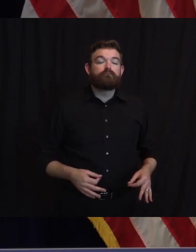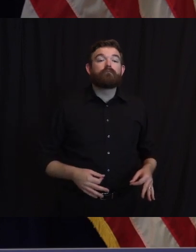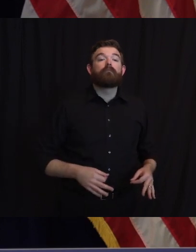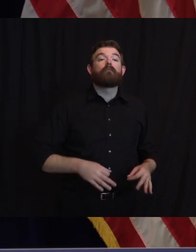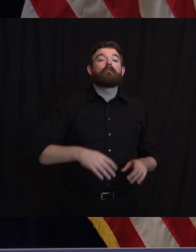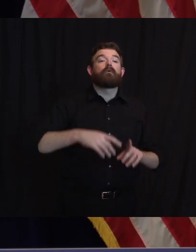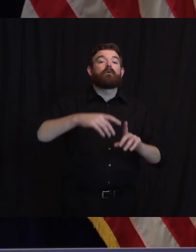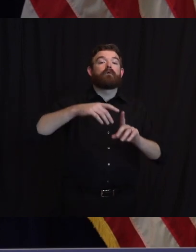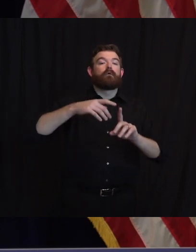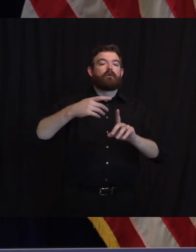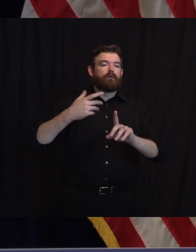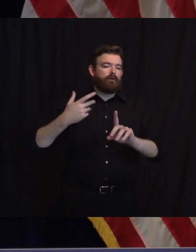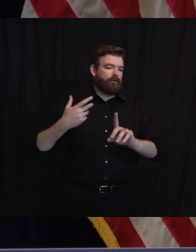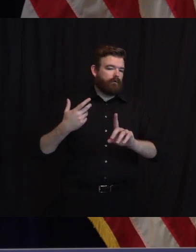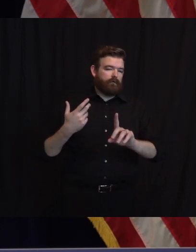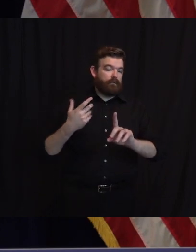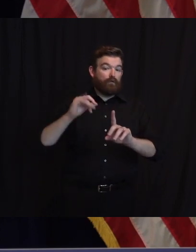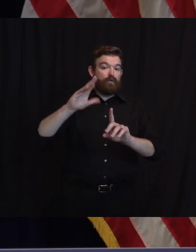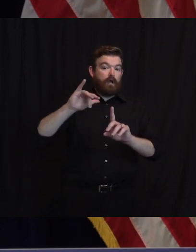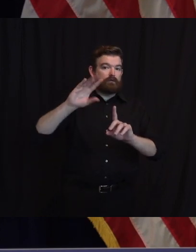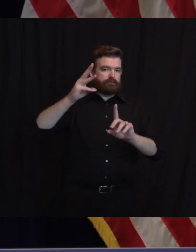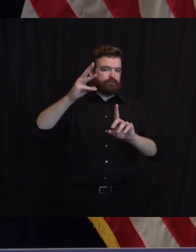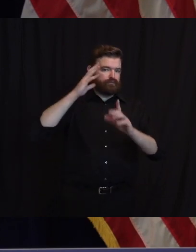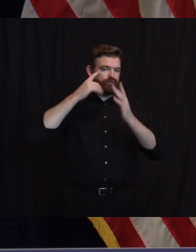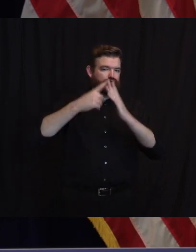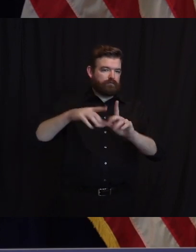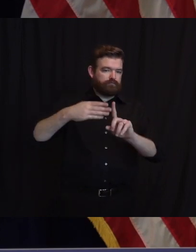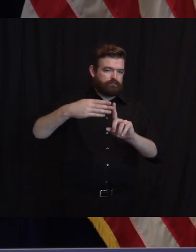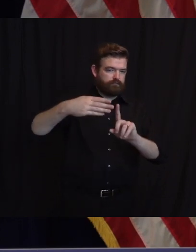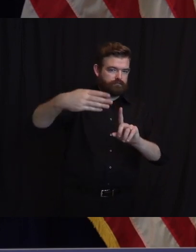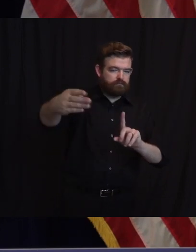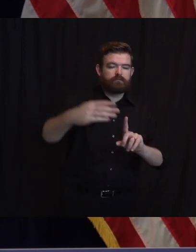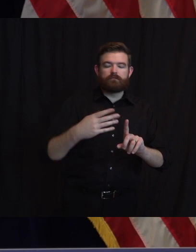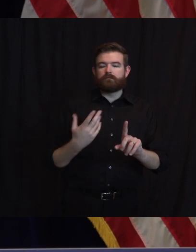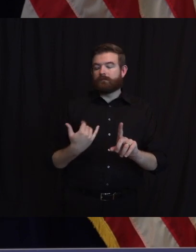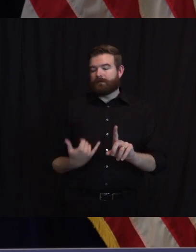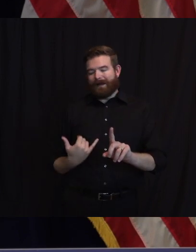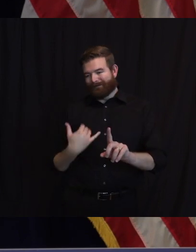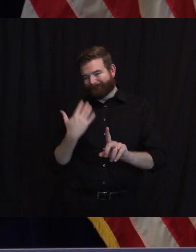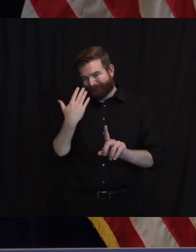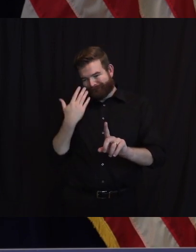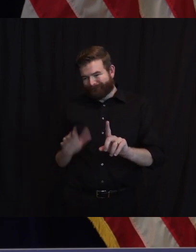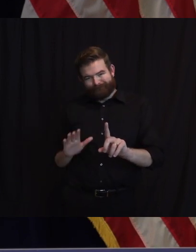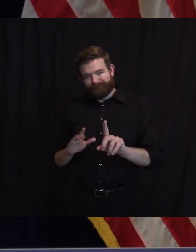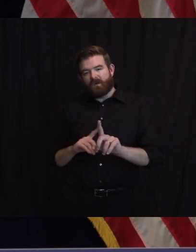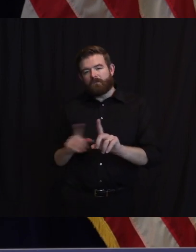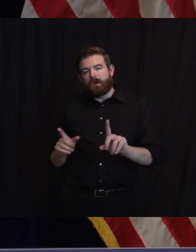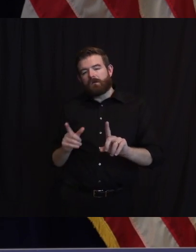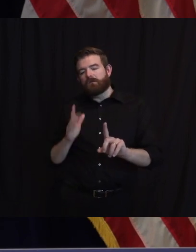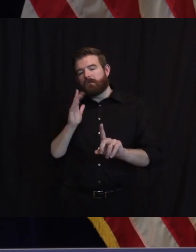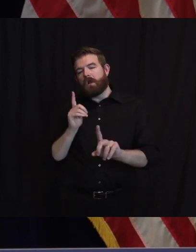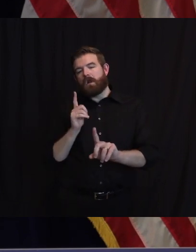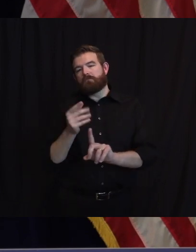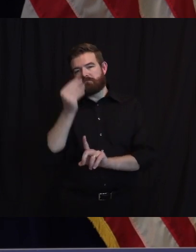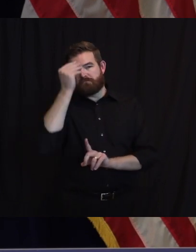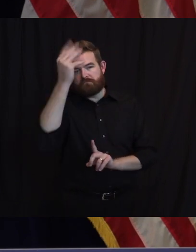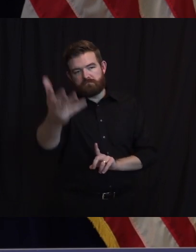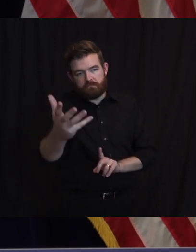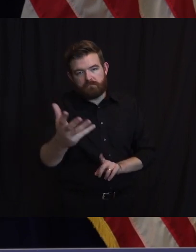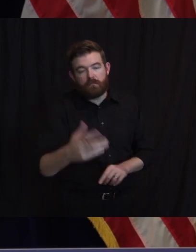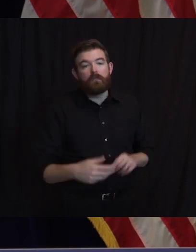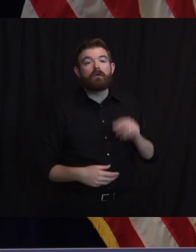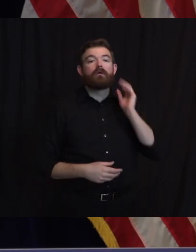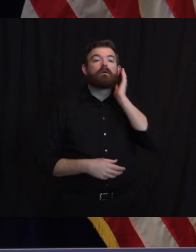notice ahead of time. Drive-in and drive-through is still okay. That hasn't changed. What